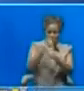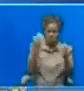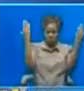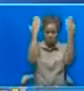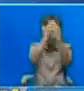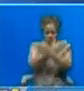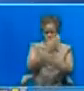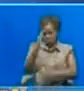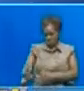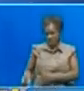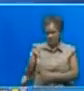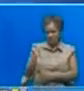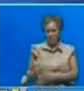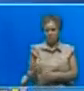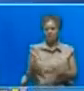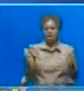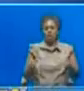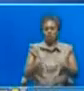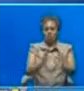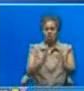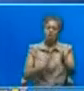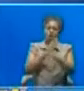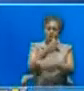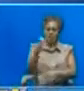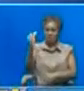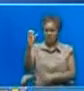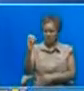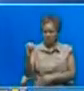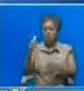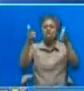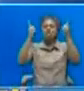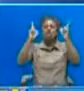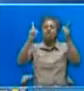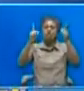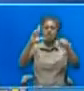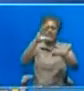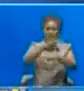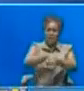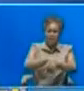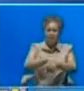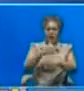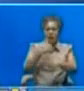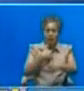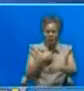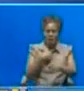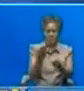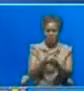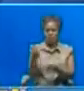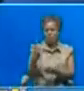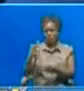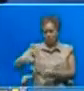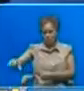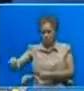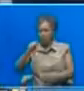Naivasha, Mai Mahiu and the Nairobi-Nakuru highways, over 50 trucks were nabbed for flouting the 50kg packaging law. The two counties